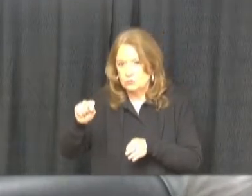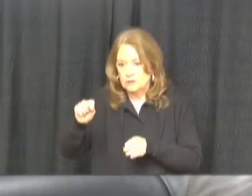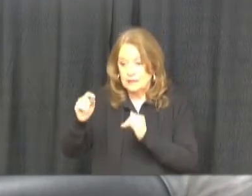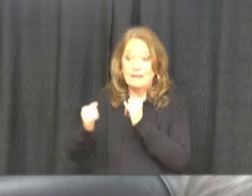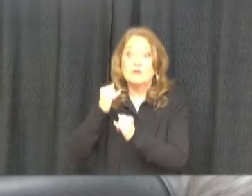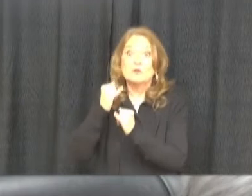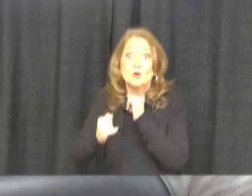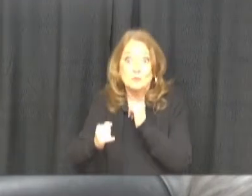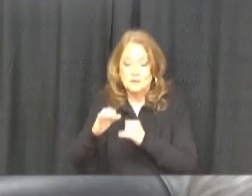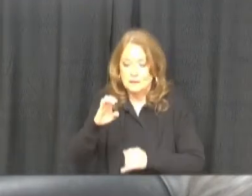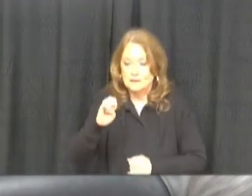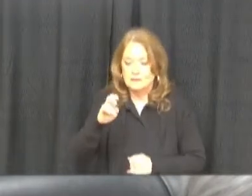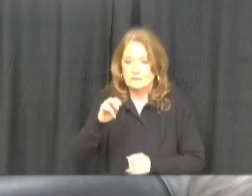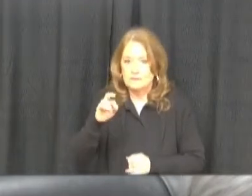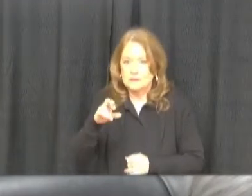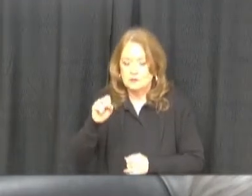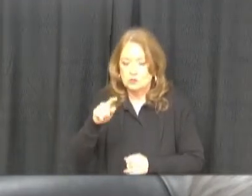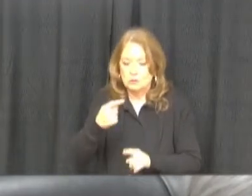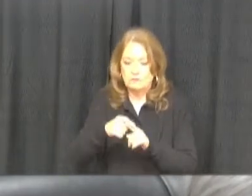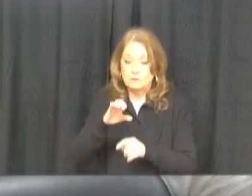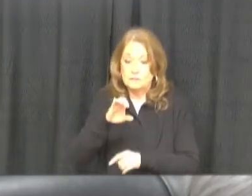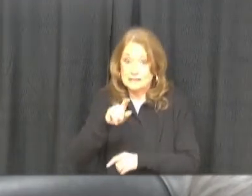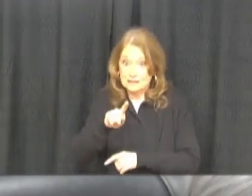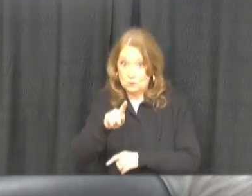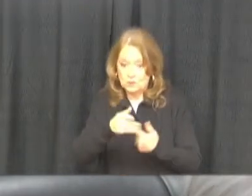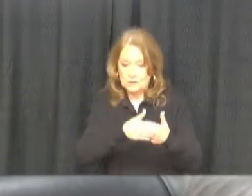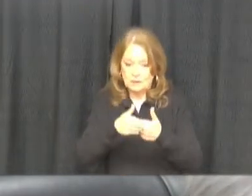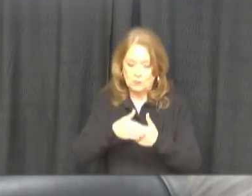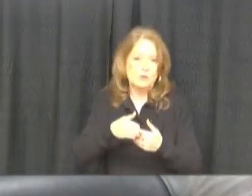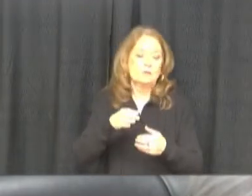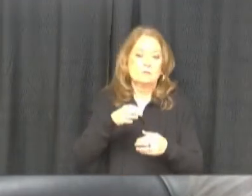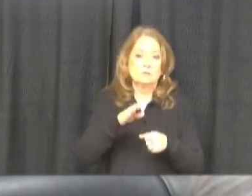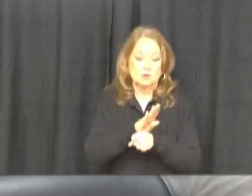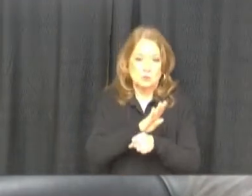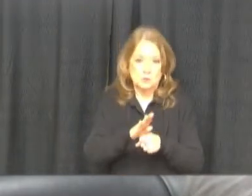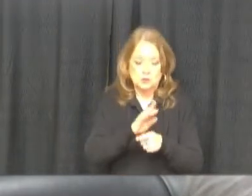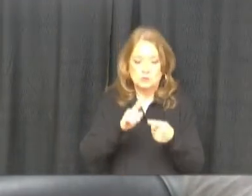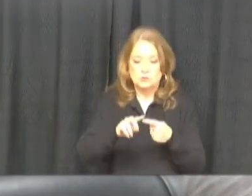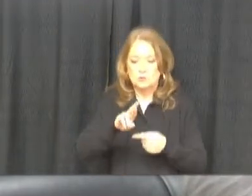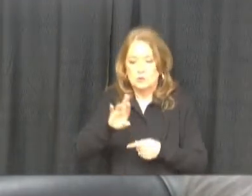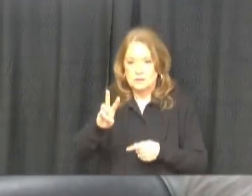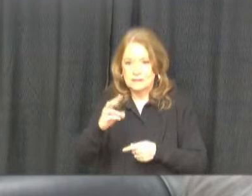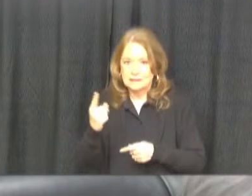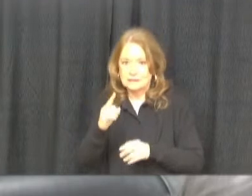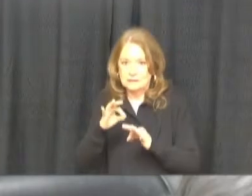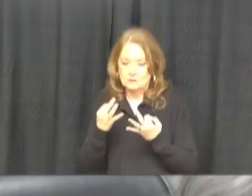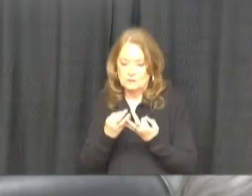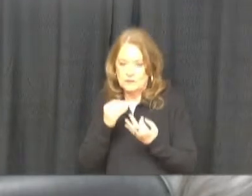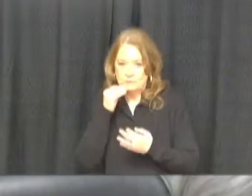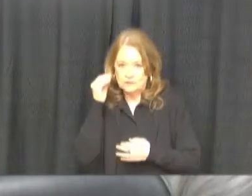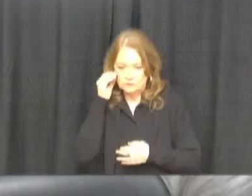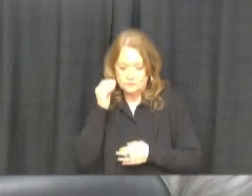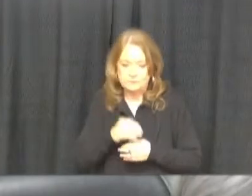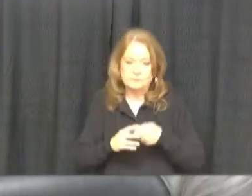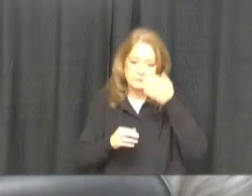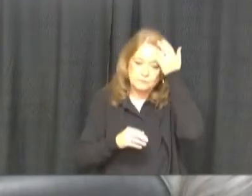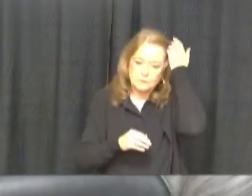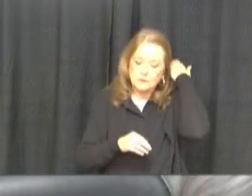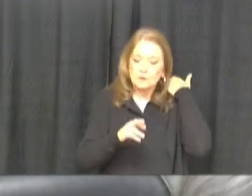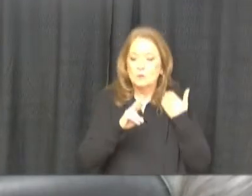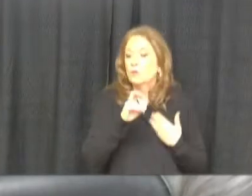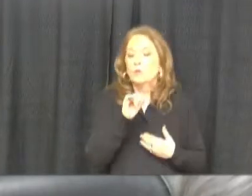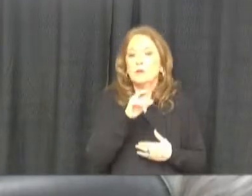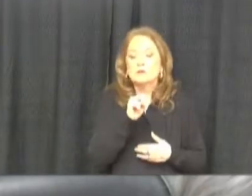of Cedar Street, from C1 Neighborhood Commercial District to R6 Single Family Residential District.